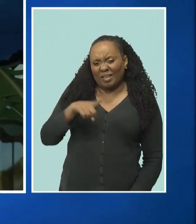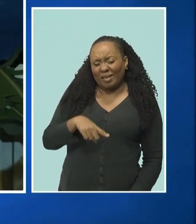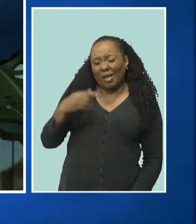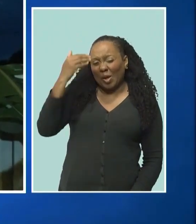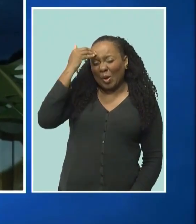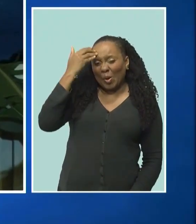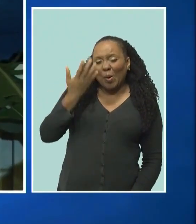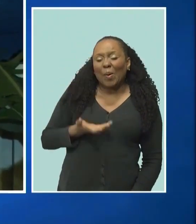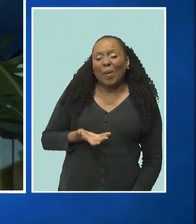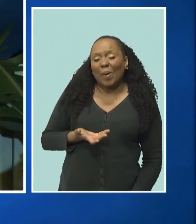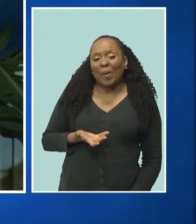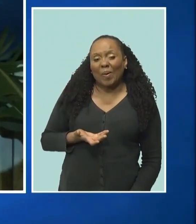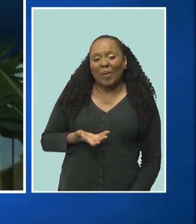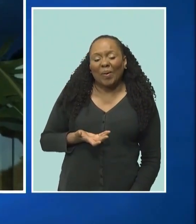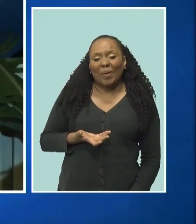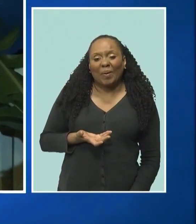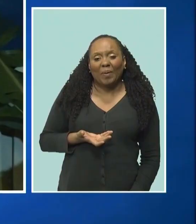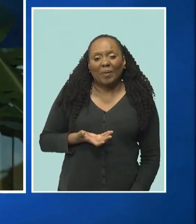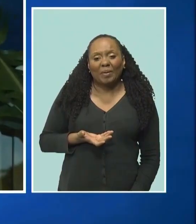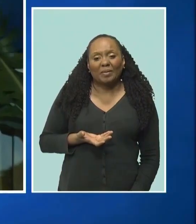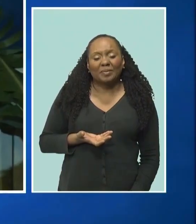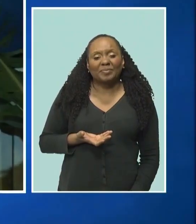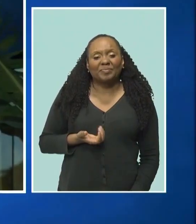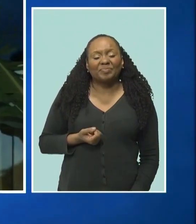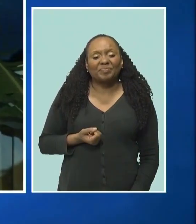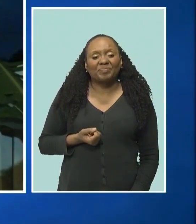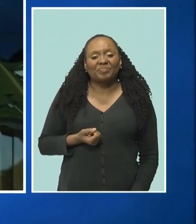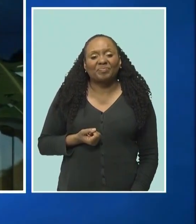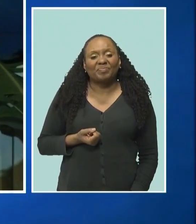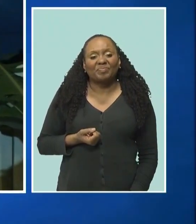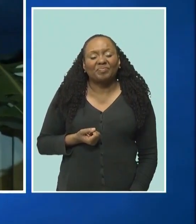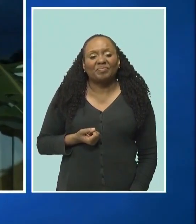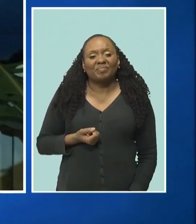say on